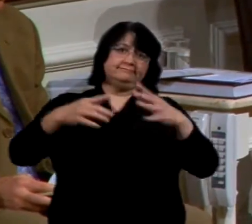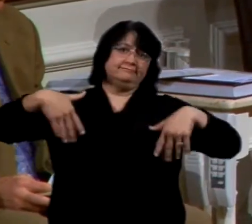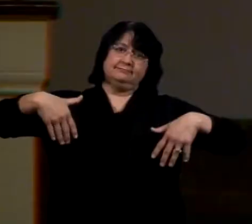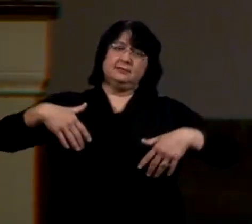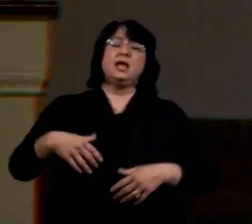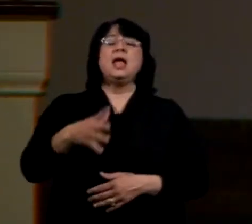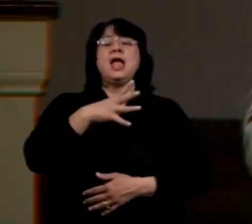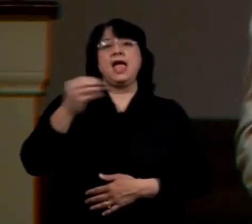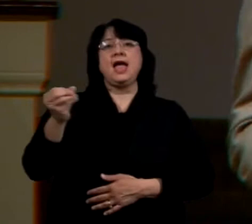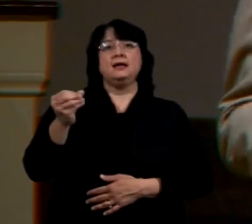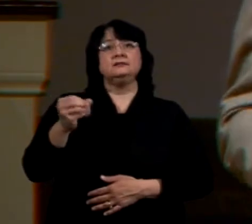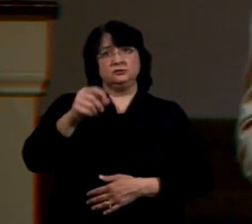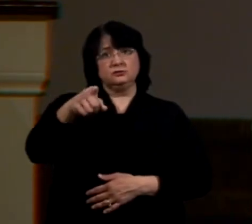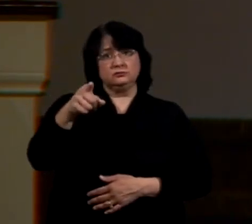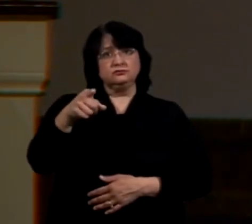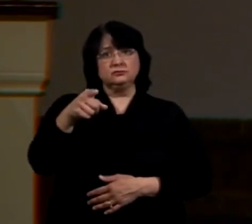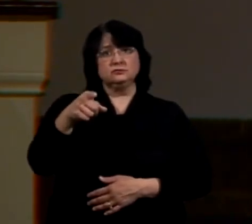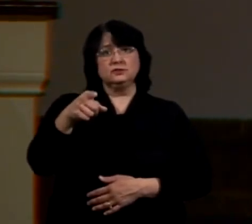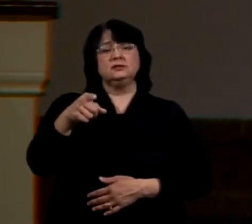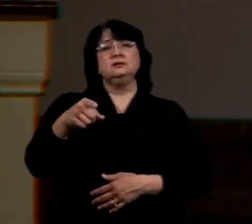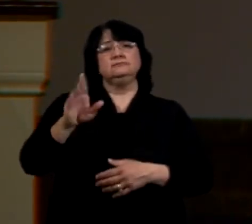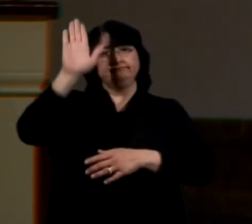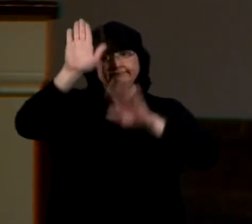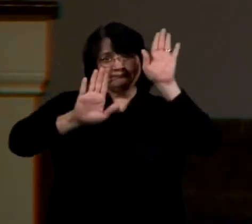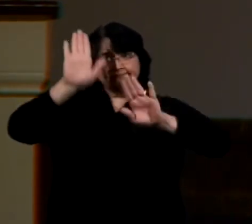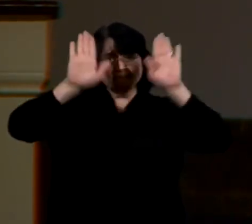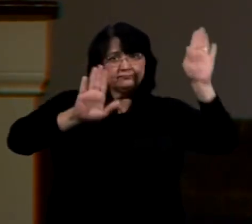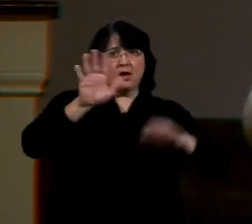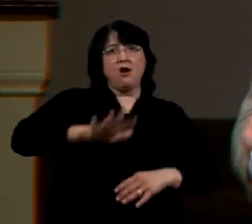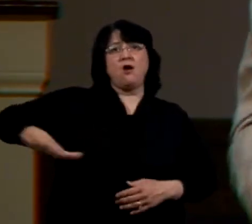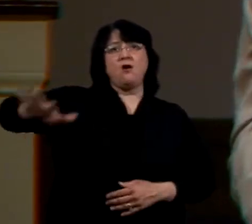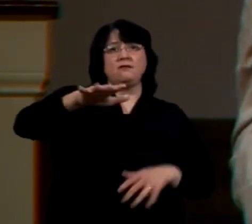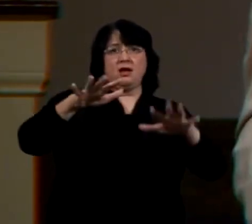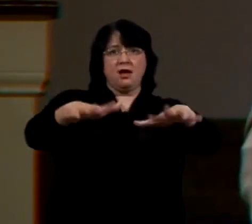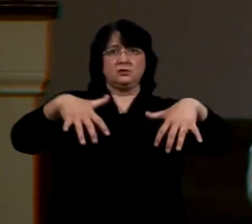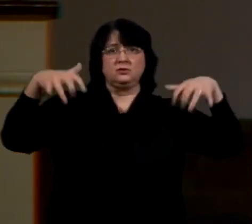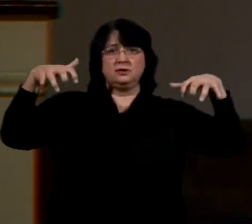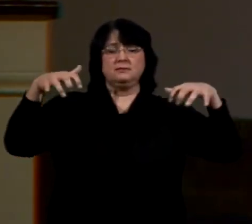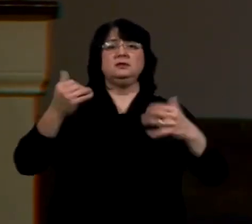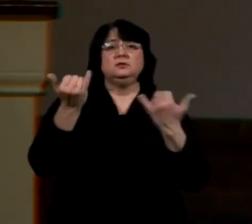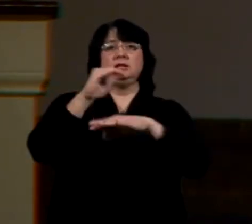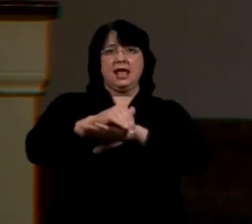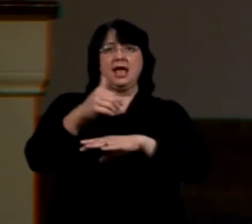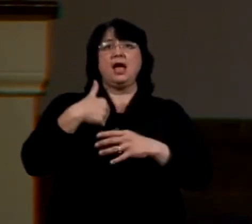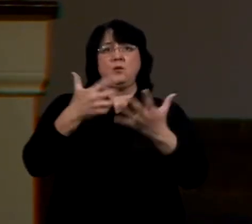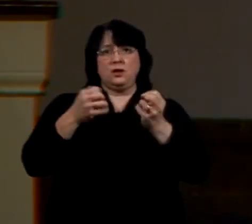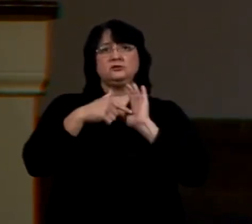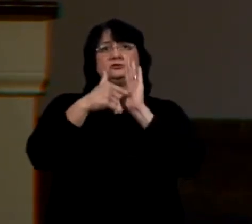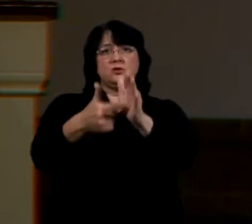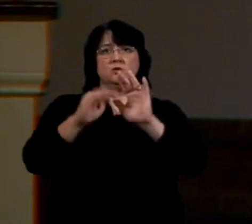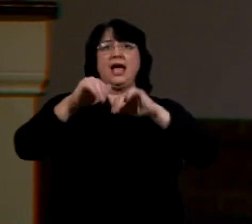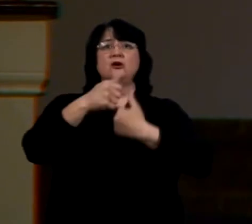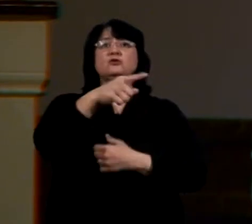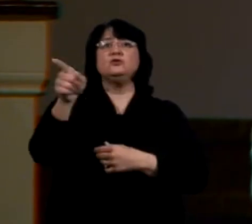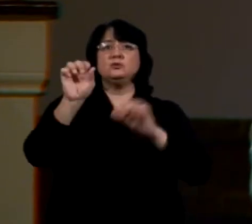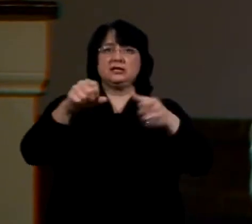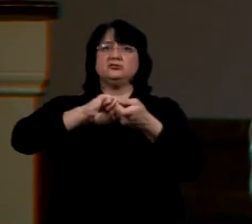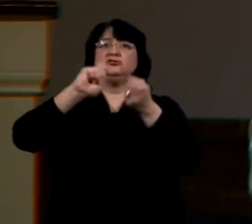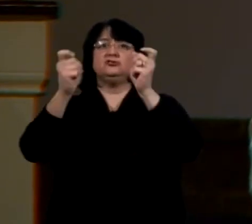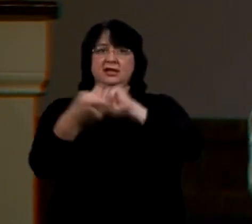you. Hands up several places across the auditorium. Now, what I want to do tonight is show you how you can change